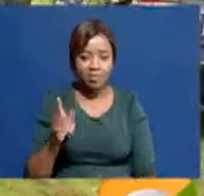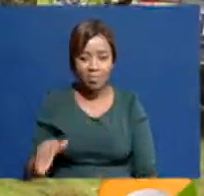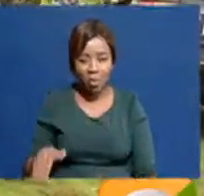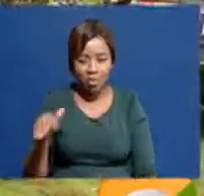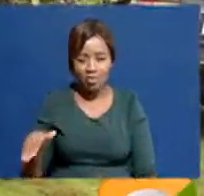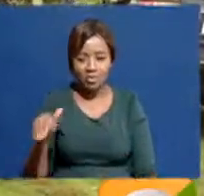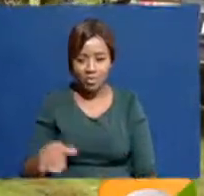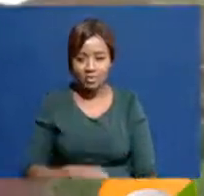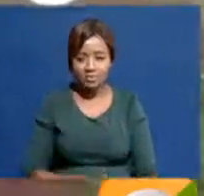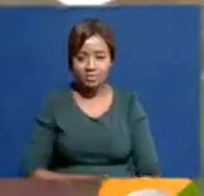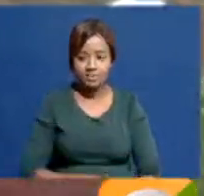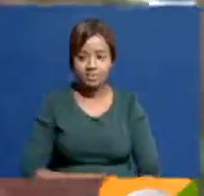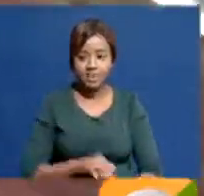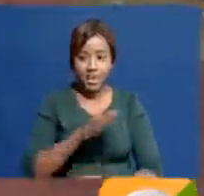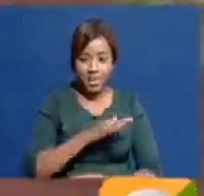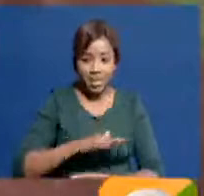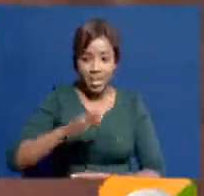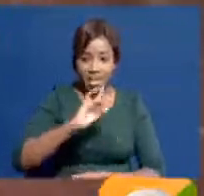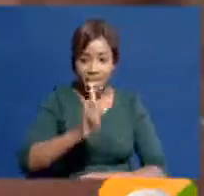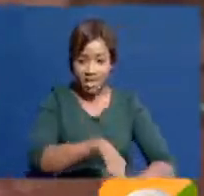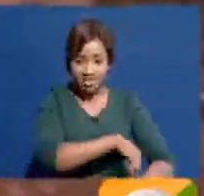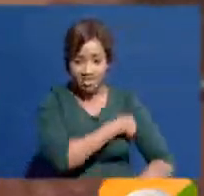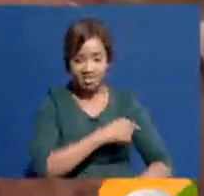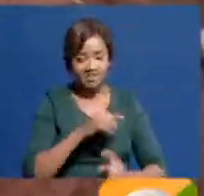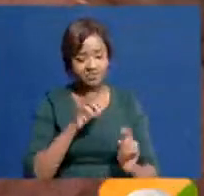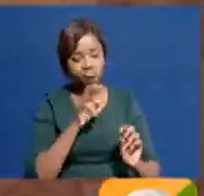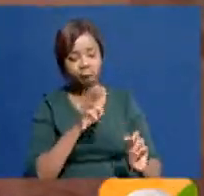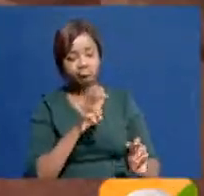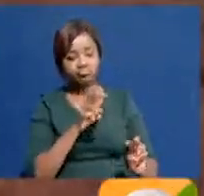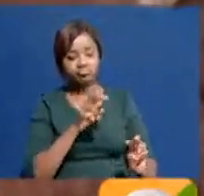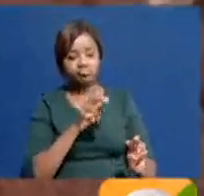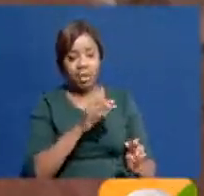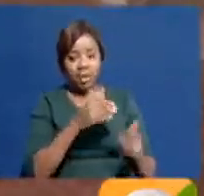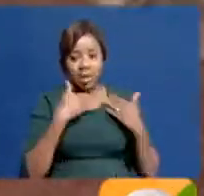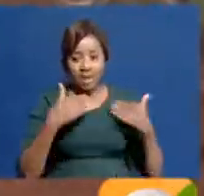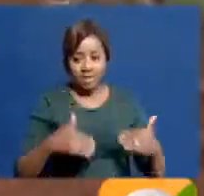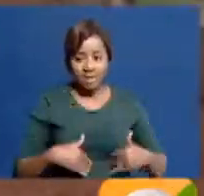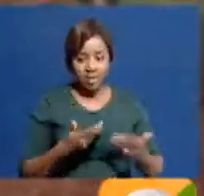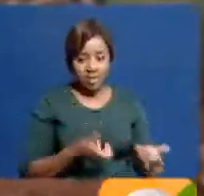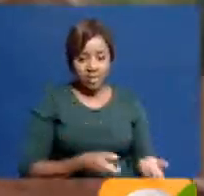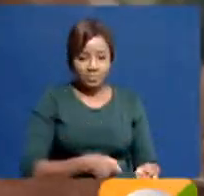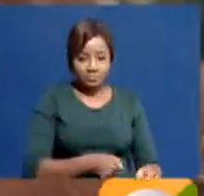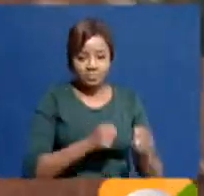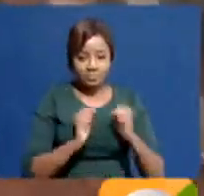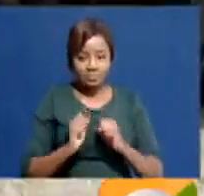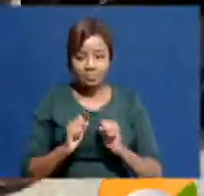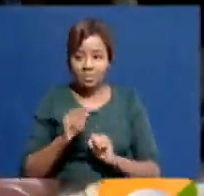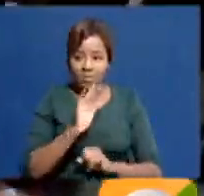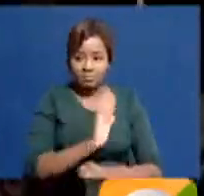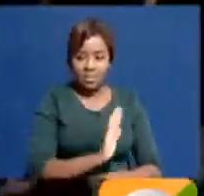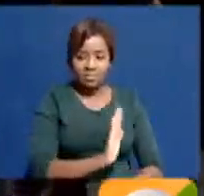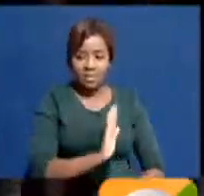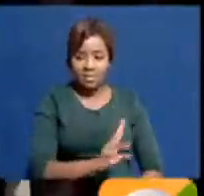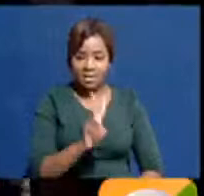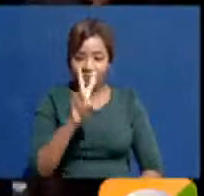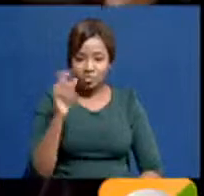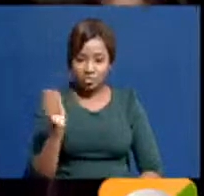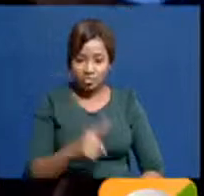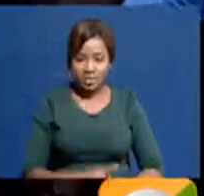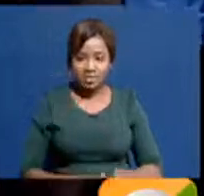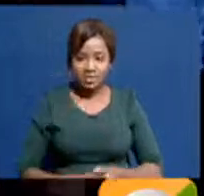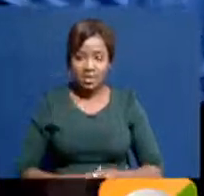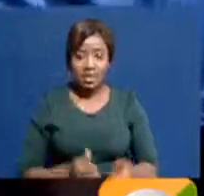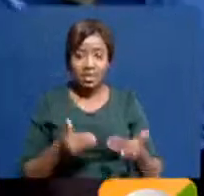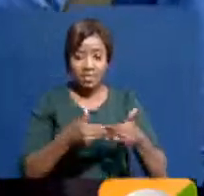police officers supervised the exhumation of the unknown body that has been in this grave for the last 2 months. The family of